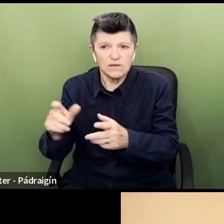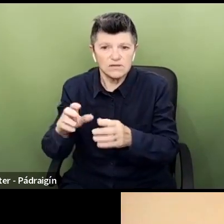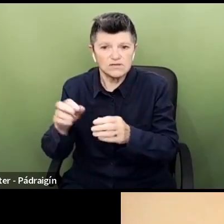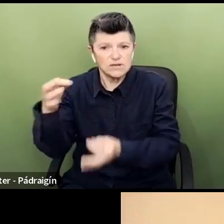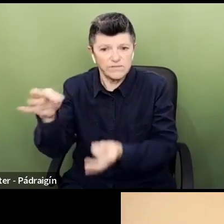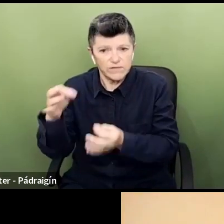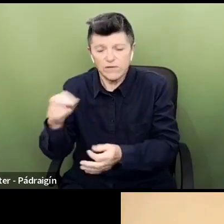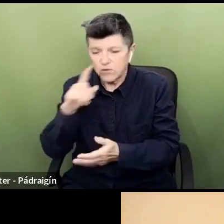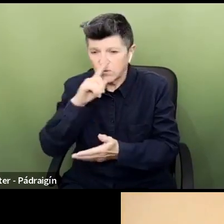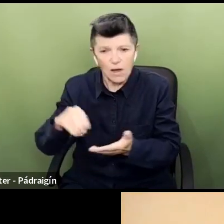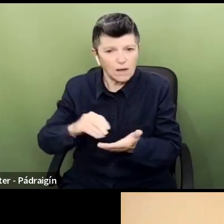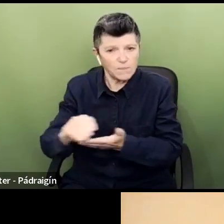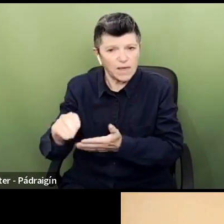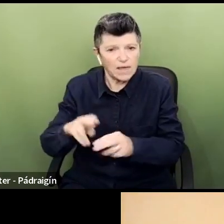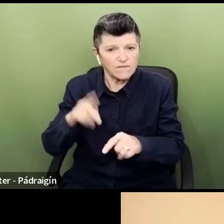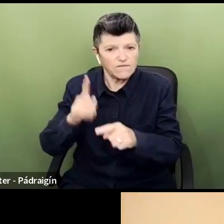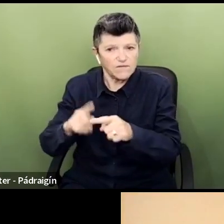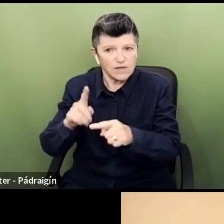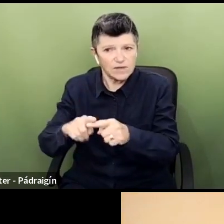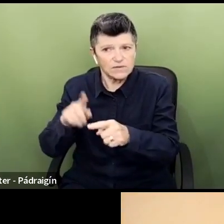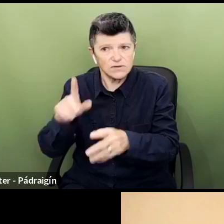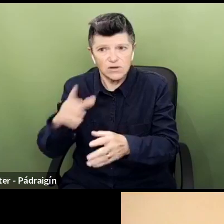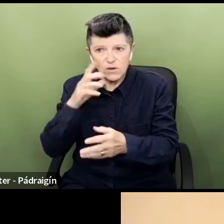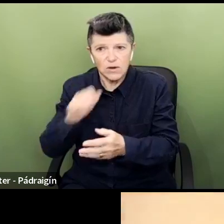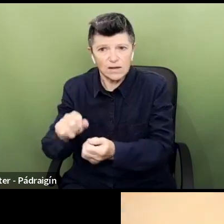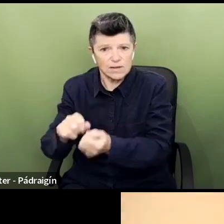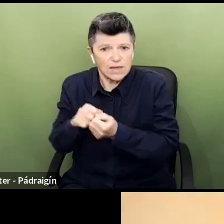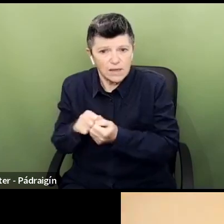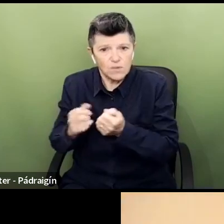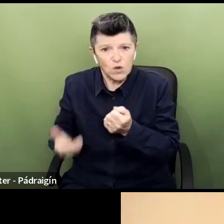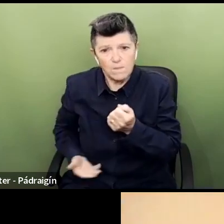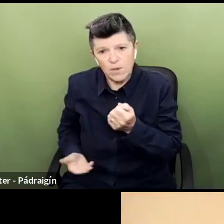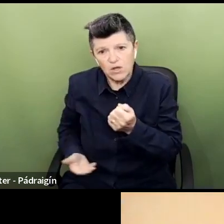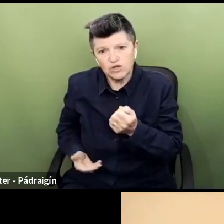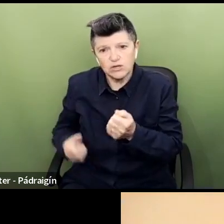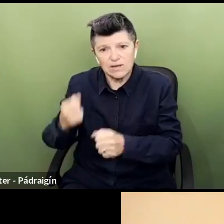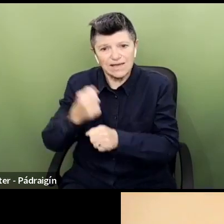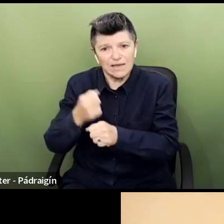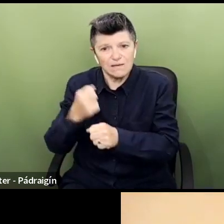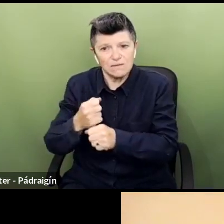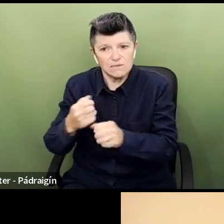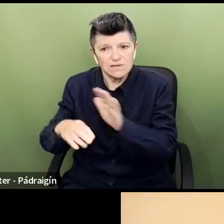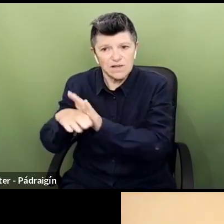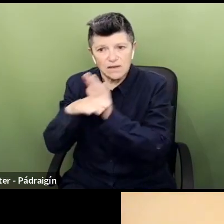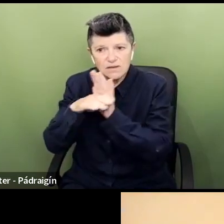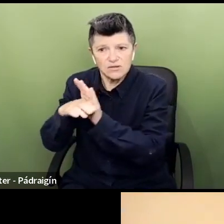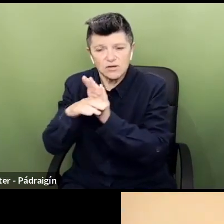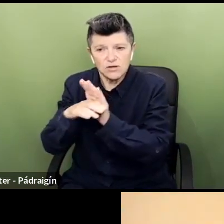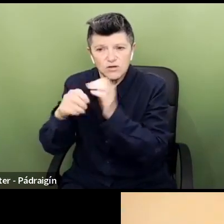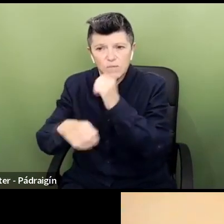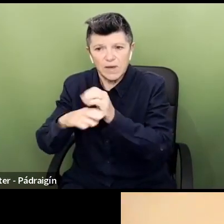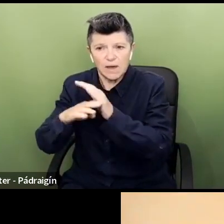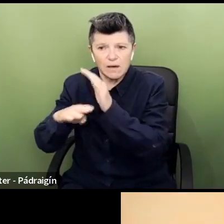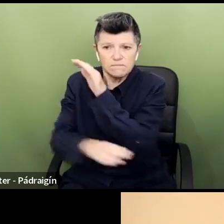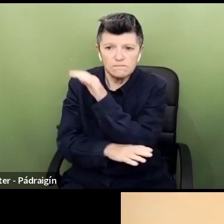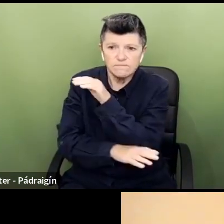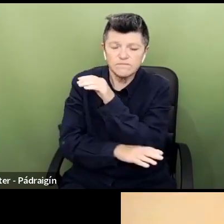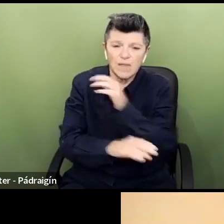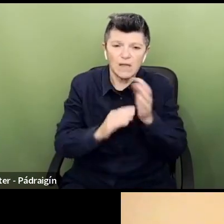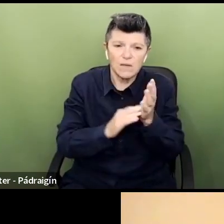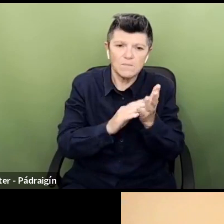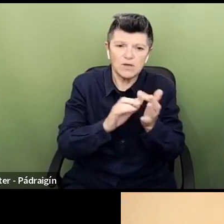uphold your merchant guild status, you're kind of relegated to the status of Mishani. So there was a kind of